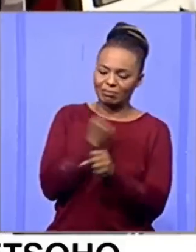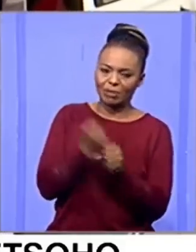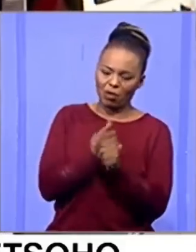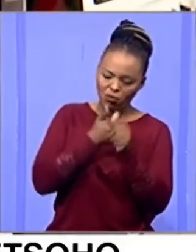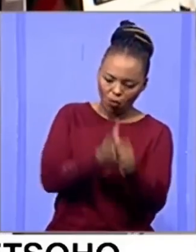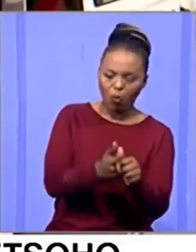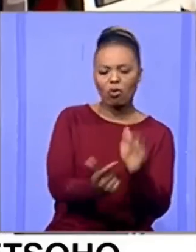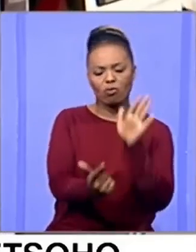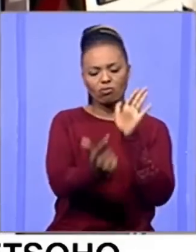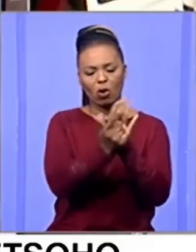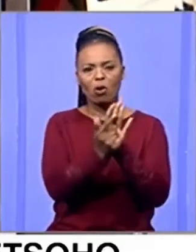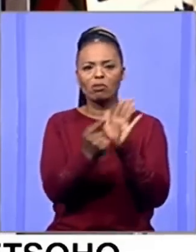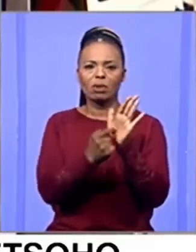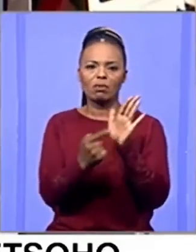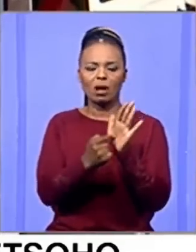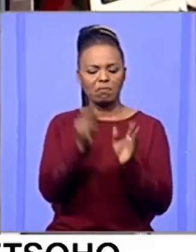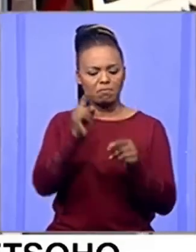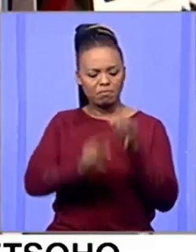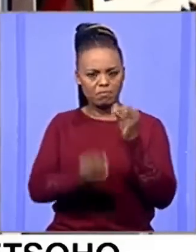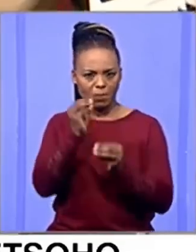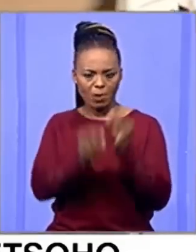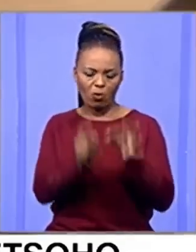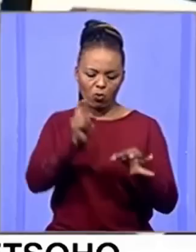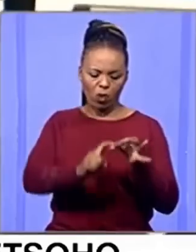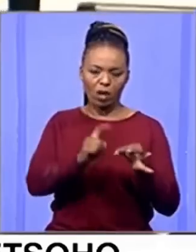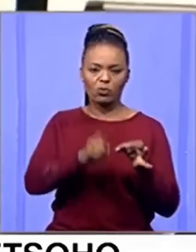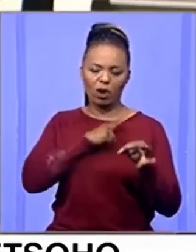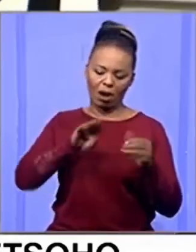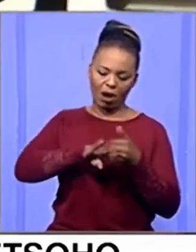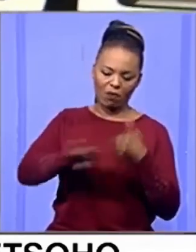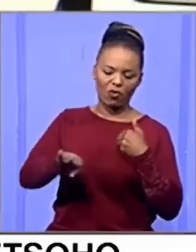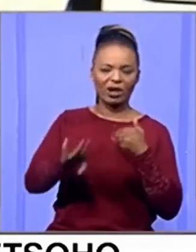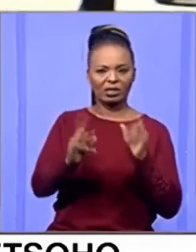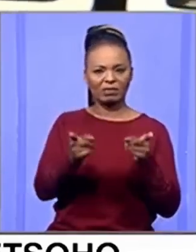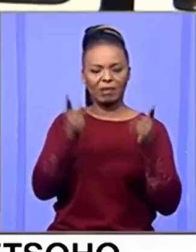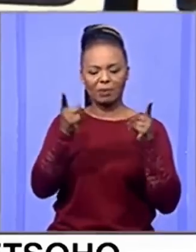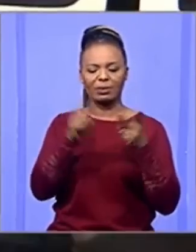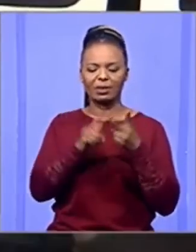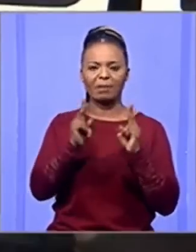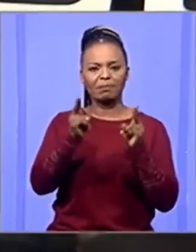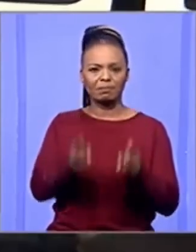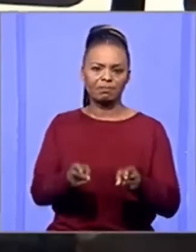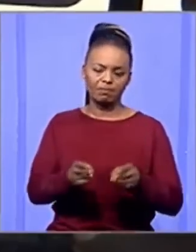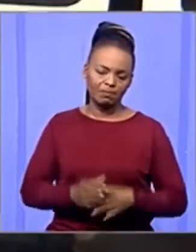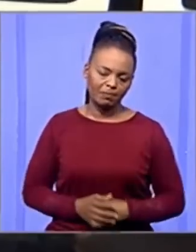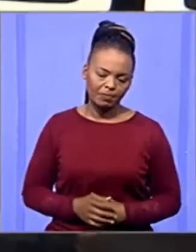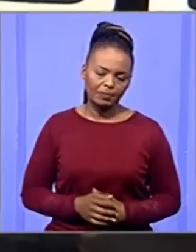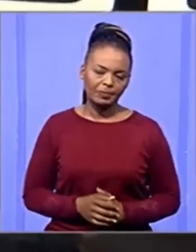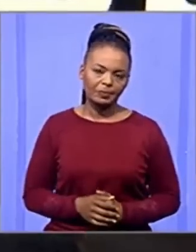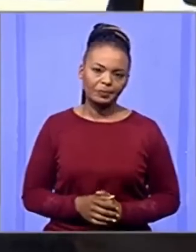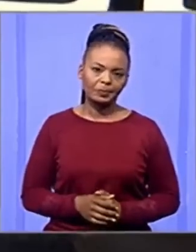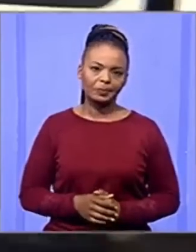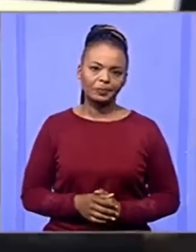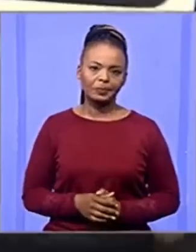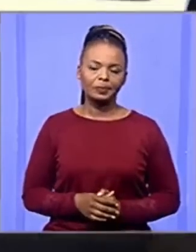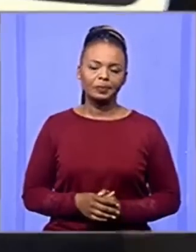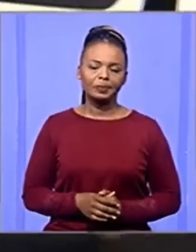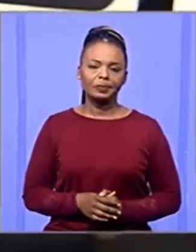molao go efoga go baka dikotsi tse di bolayang batho. Offense Stimo, SABC